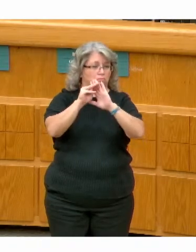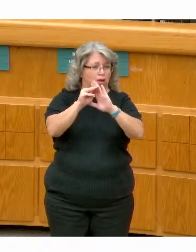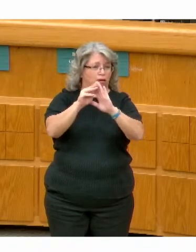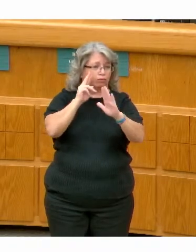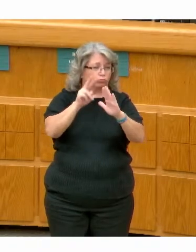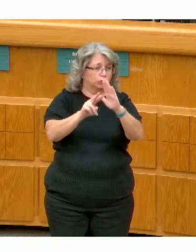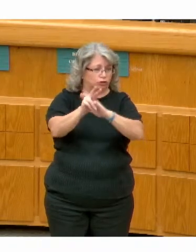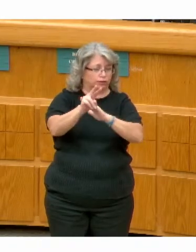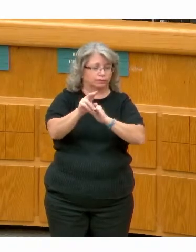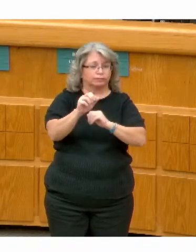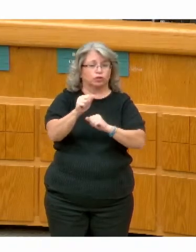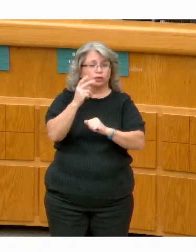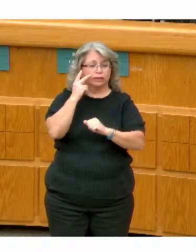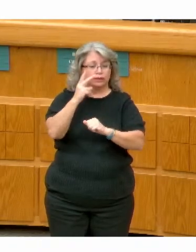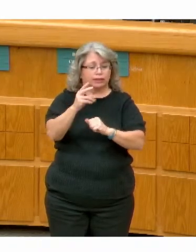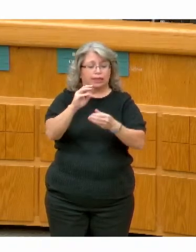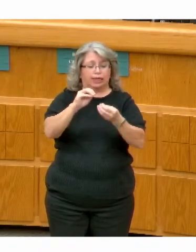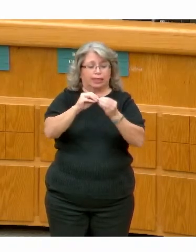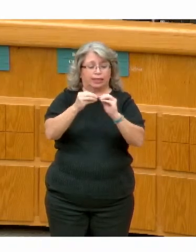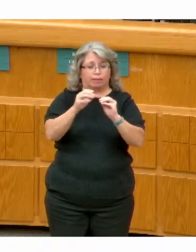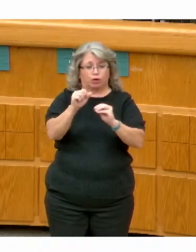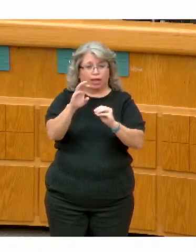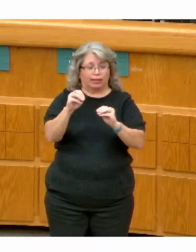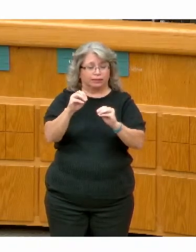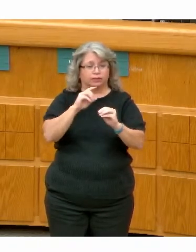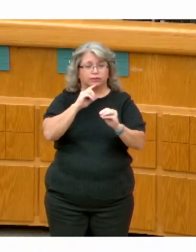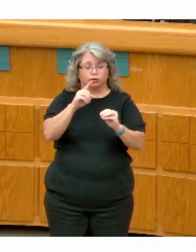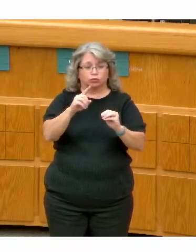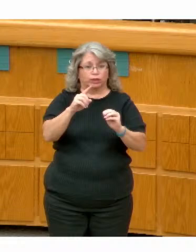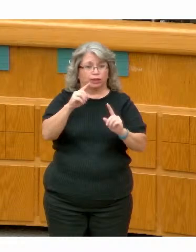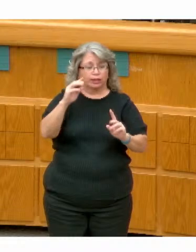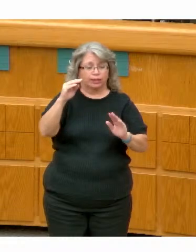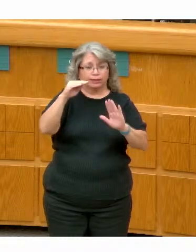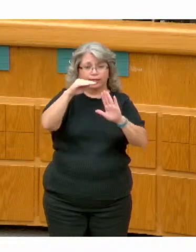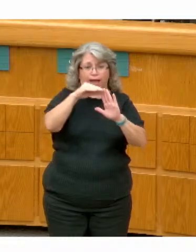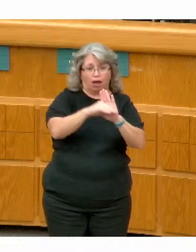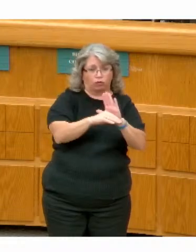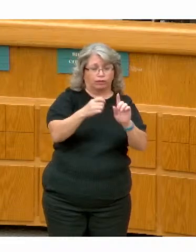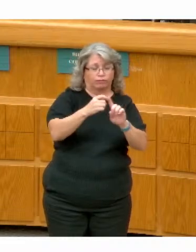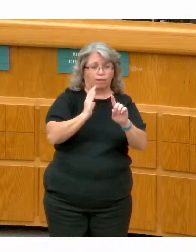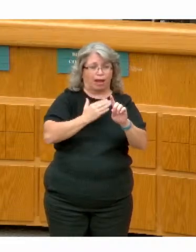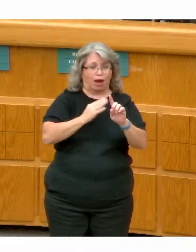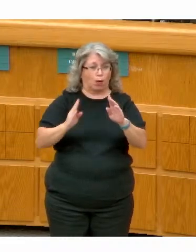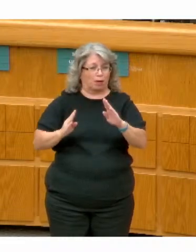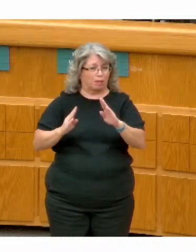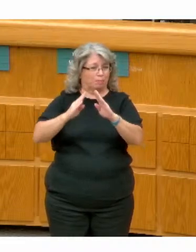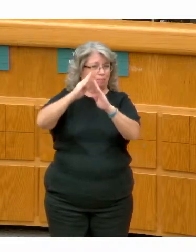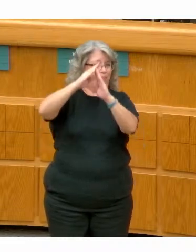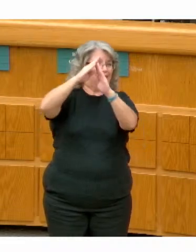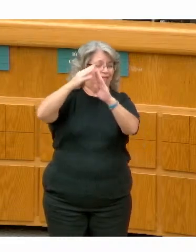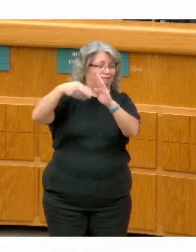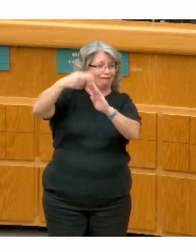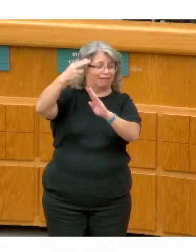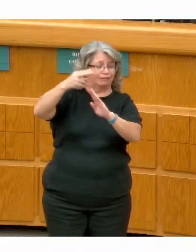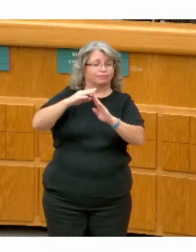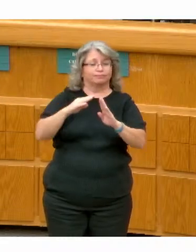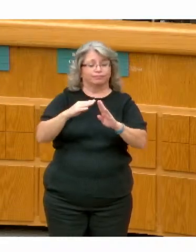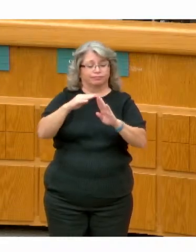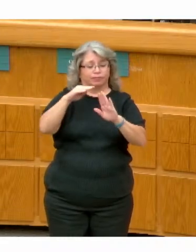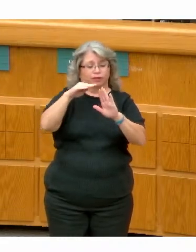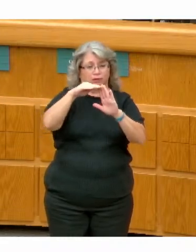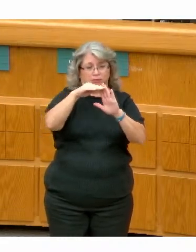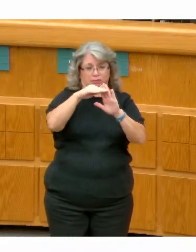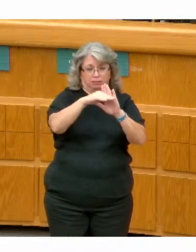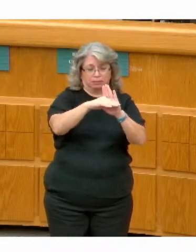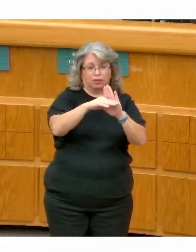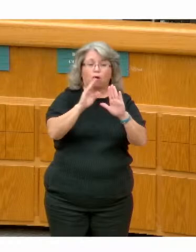You can see that the number of cases has come way down from the peak now, and hopefully that will continue. The model